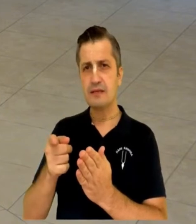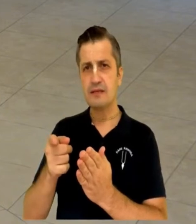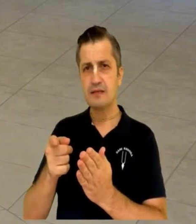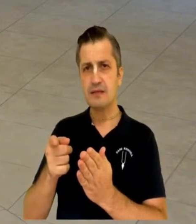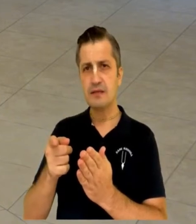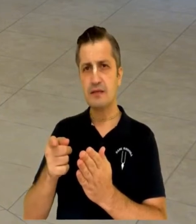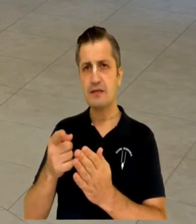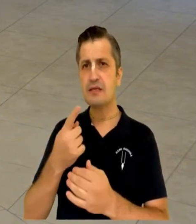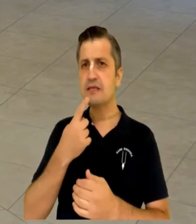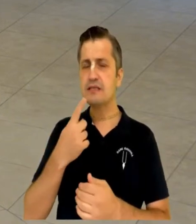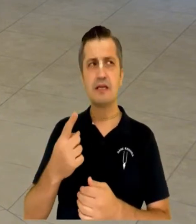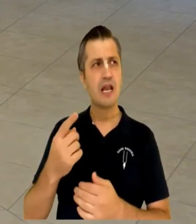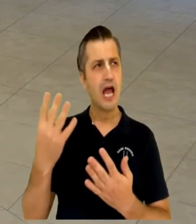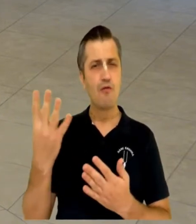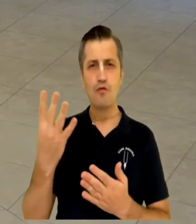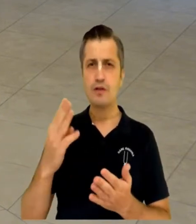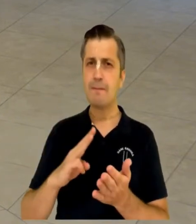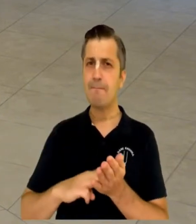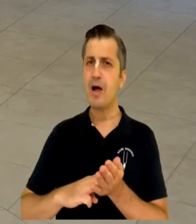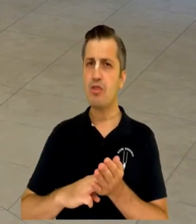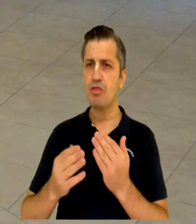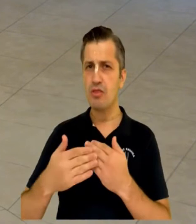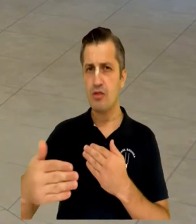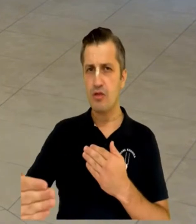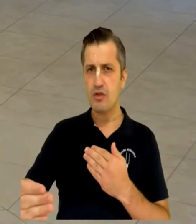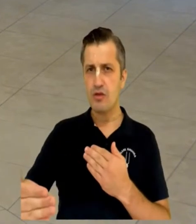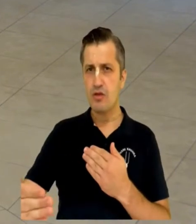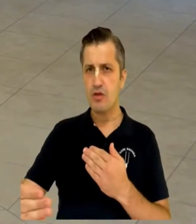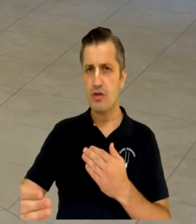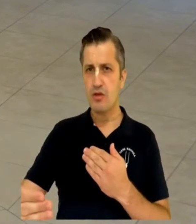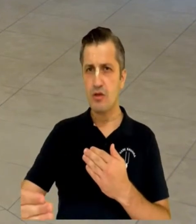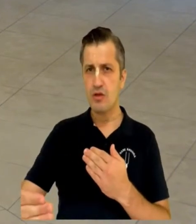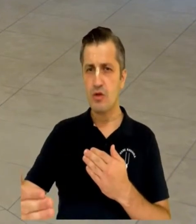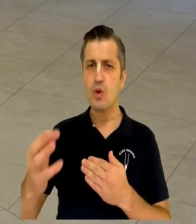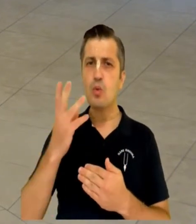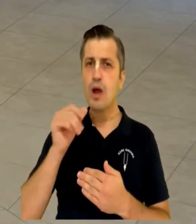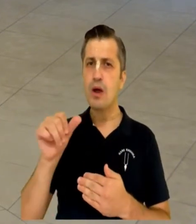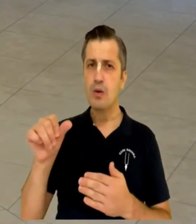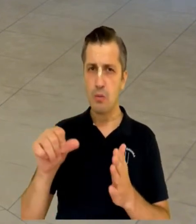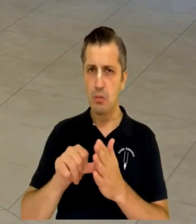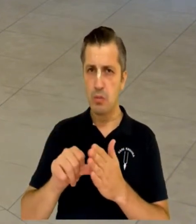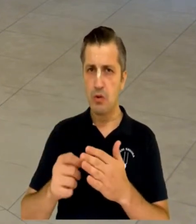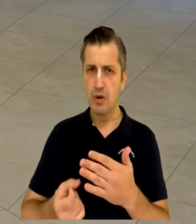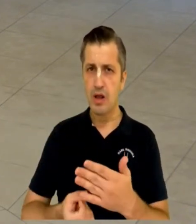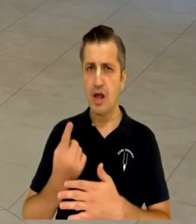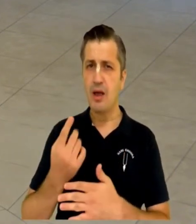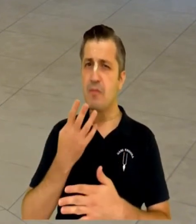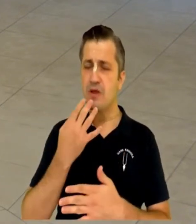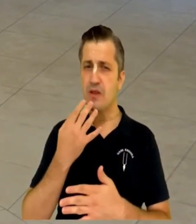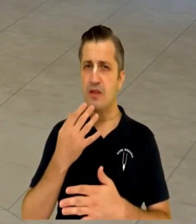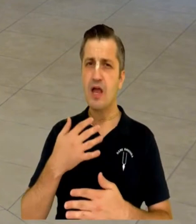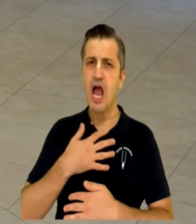that. I think I looked that up recently. And whenever you go back to an event and you have emotions of guilt,